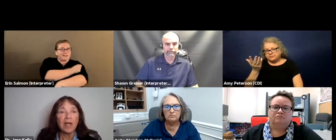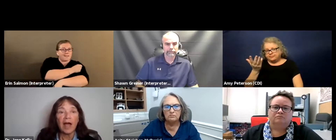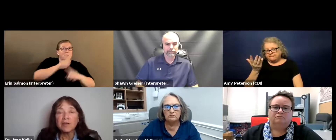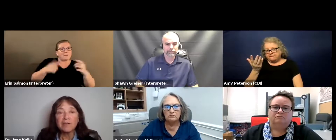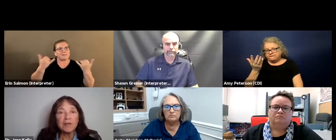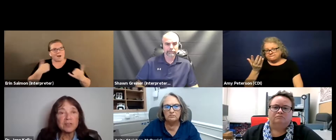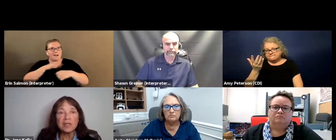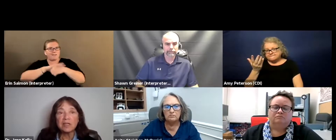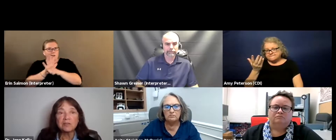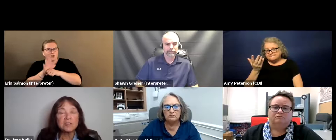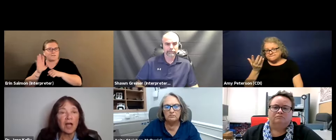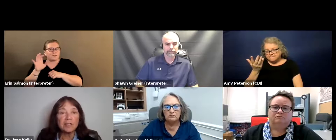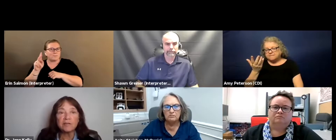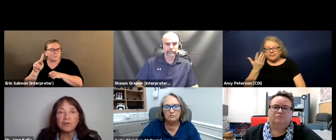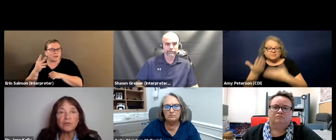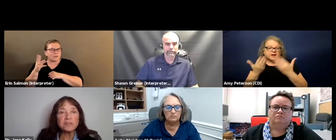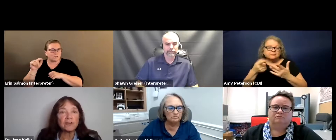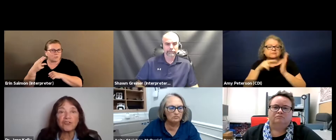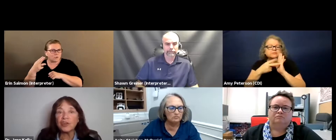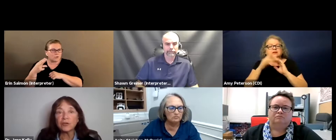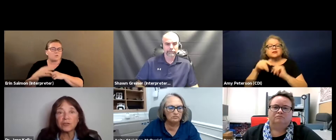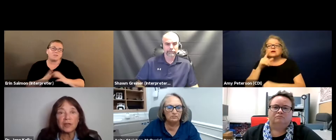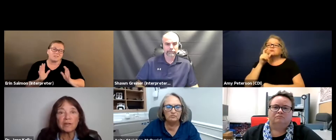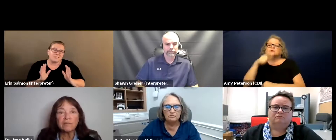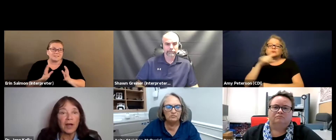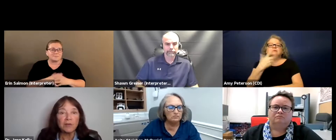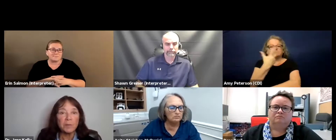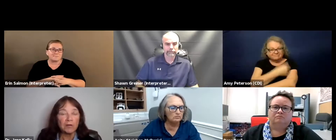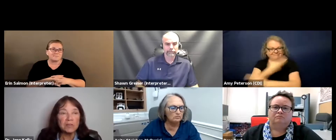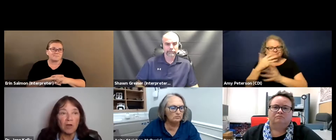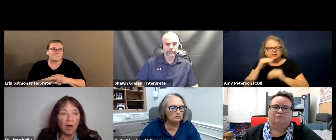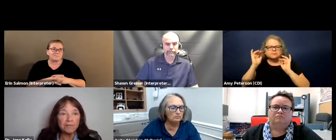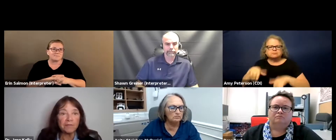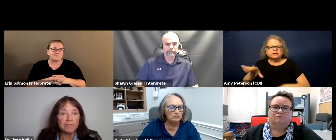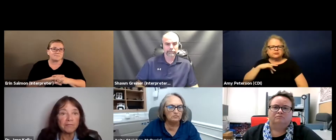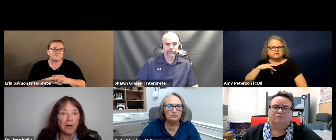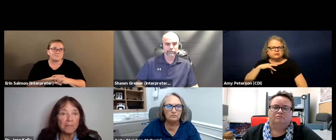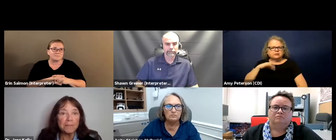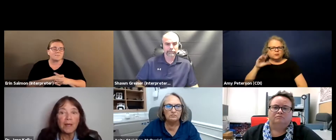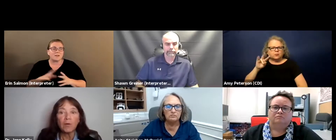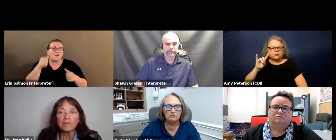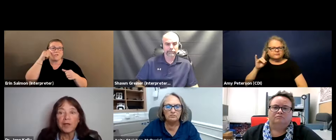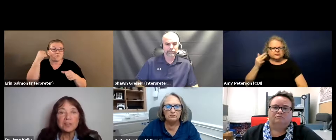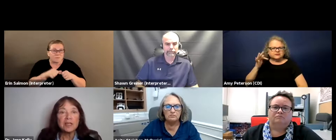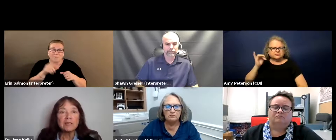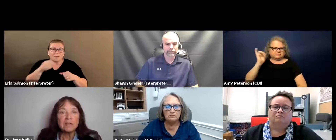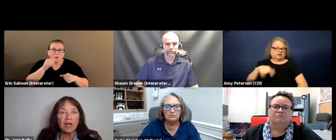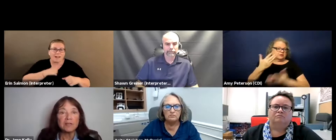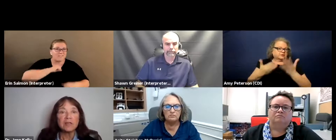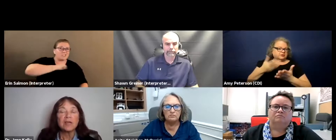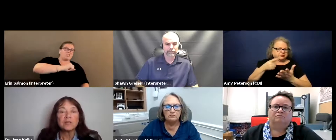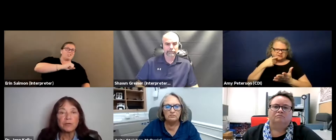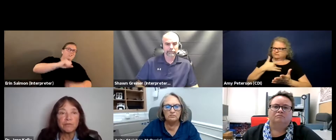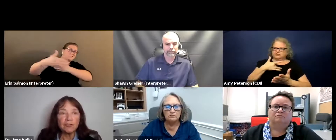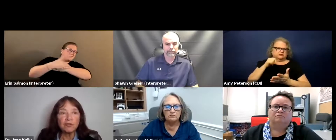that having a vaccine does not give you just a shield that virus bounces off from. What vaccine